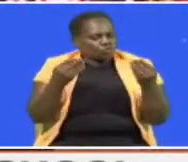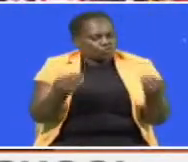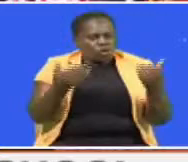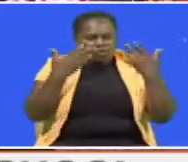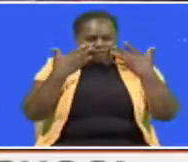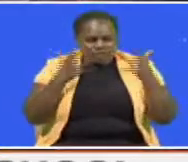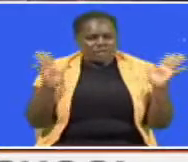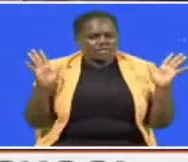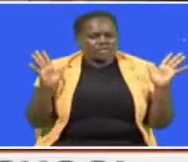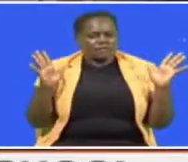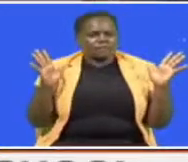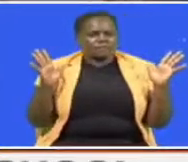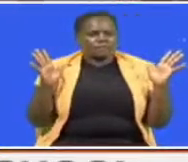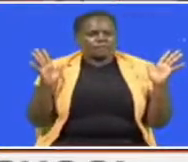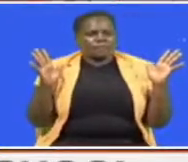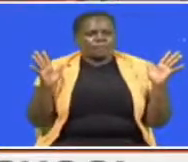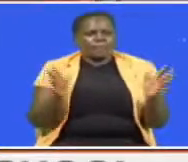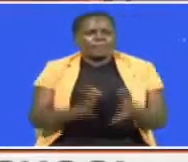in the past.